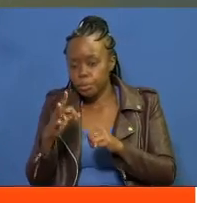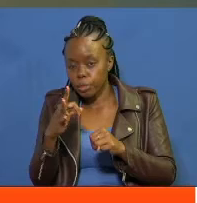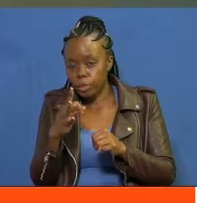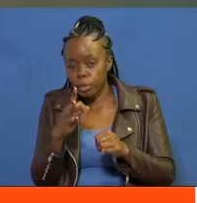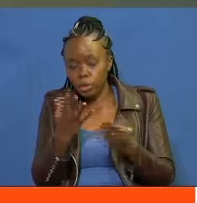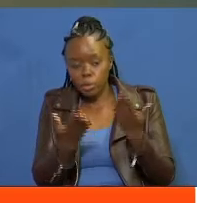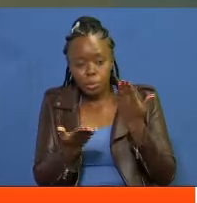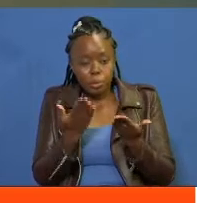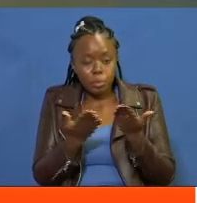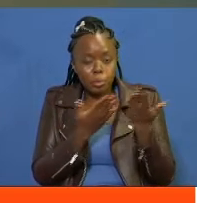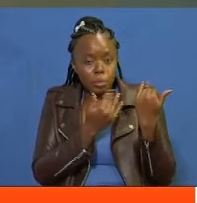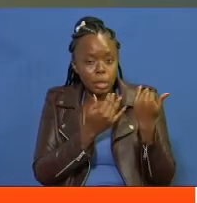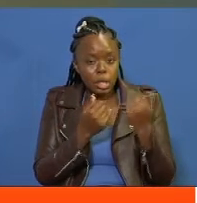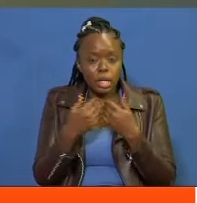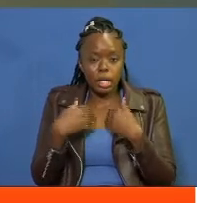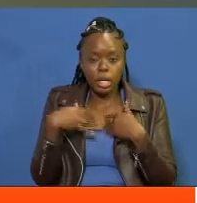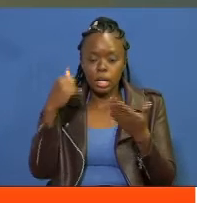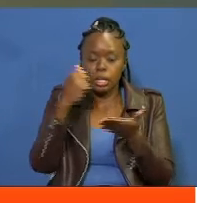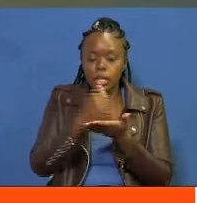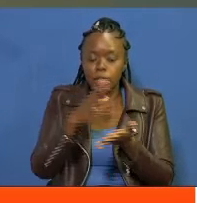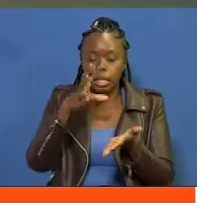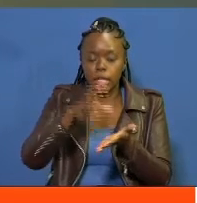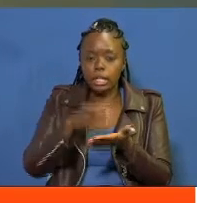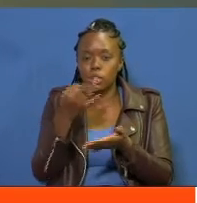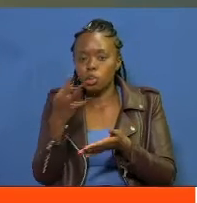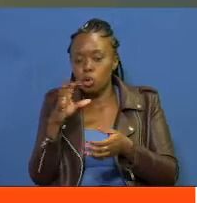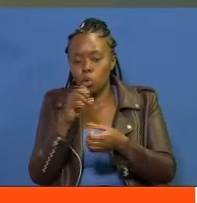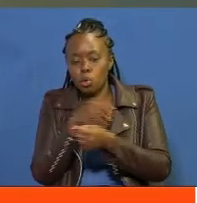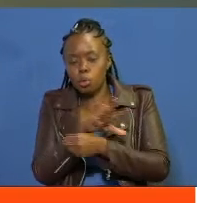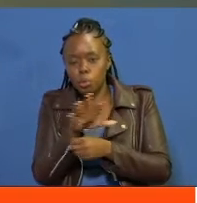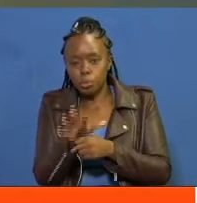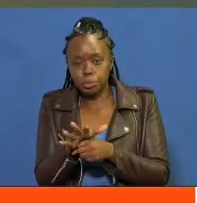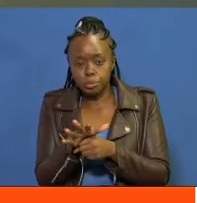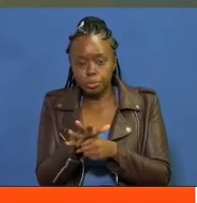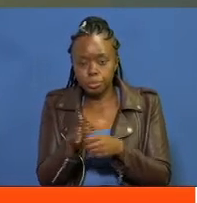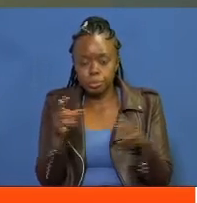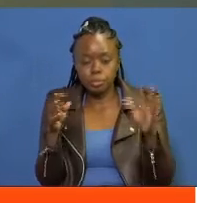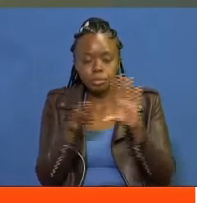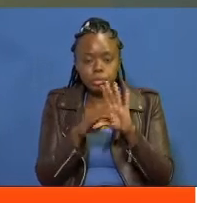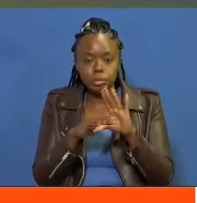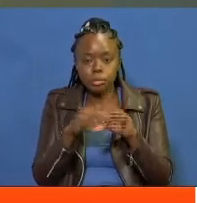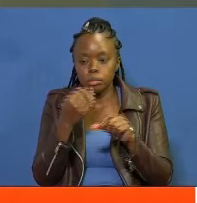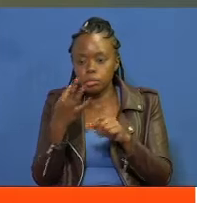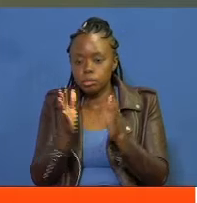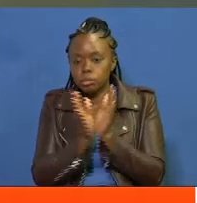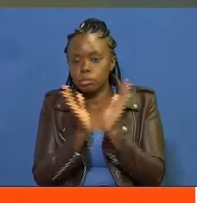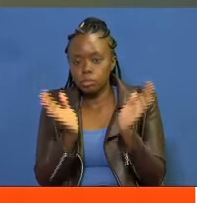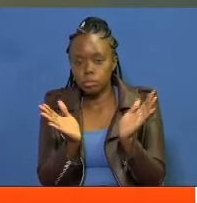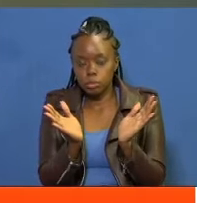suspected or confirmed cases of COVID-19. Members of the public